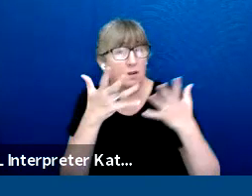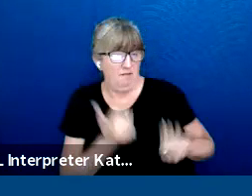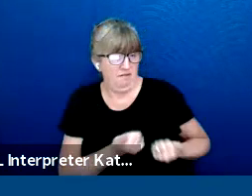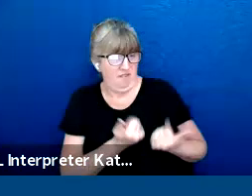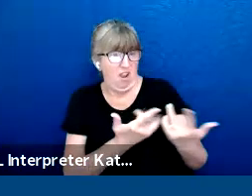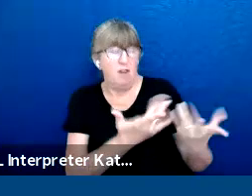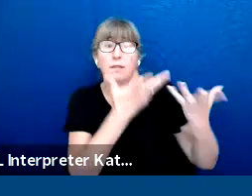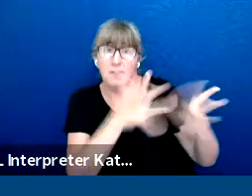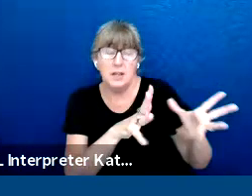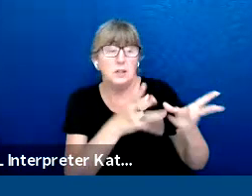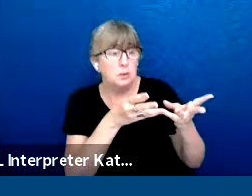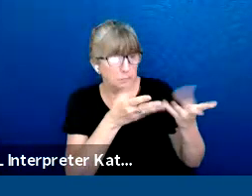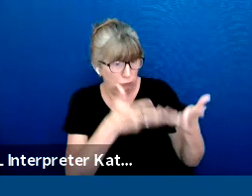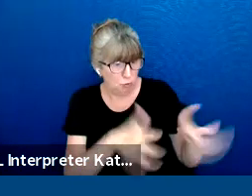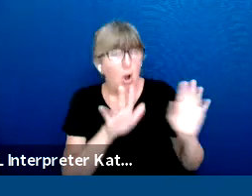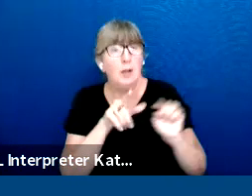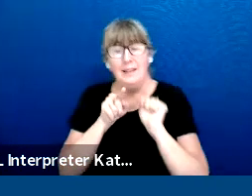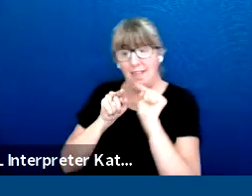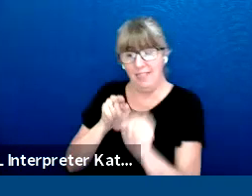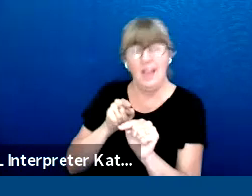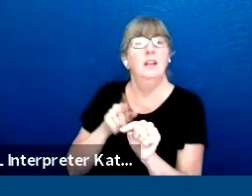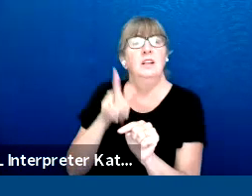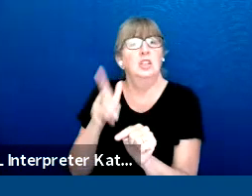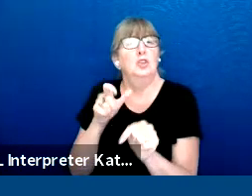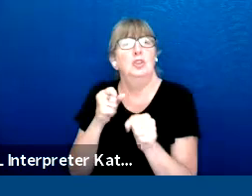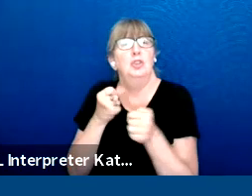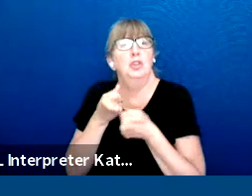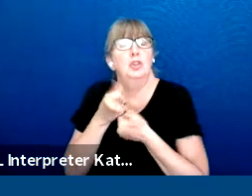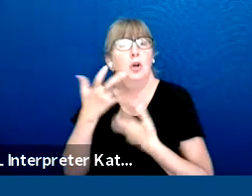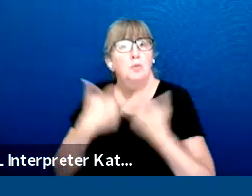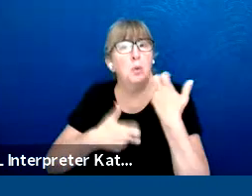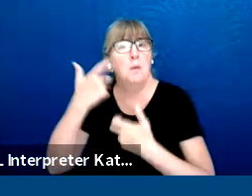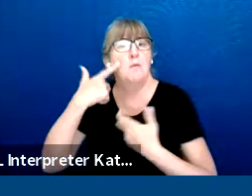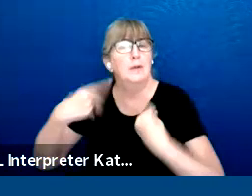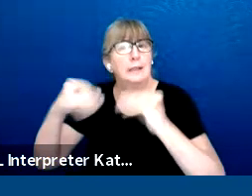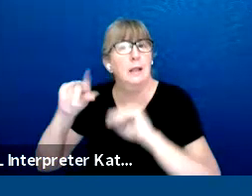a property after a fire upslope. So